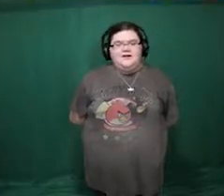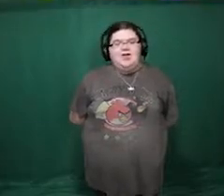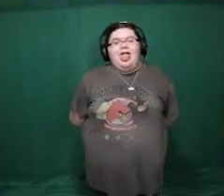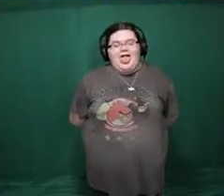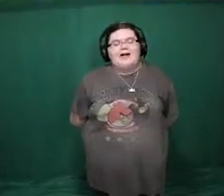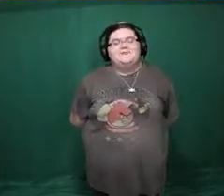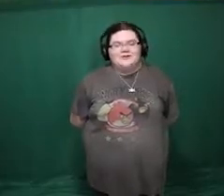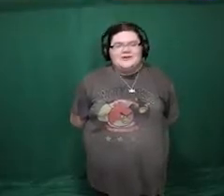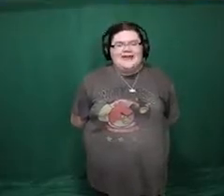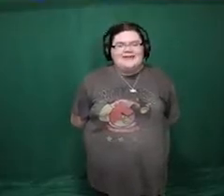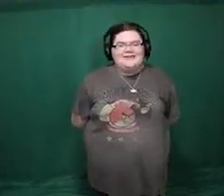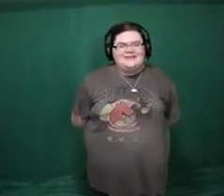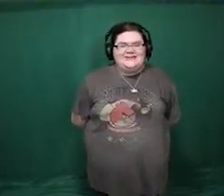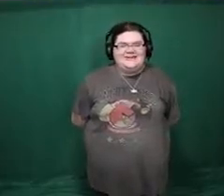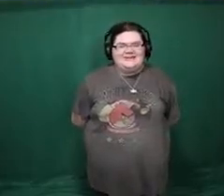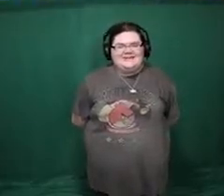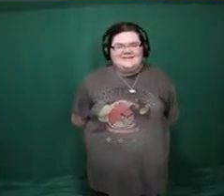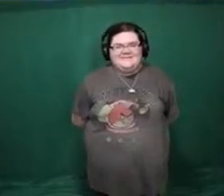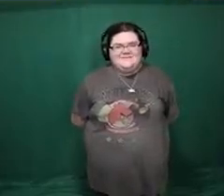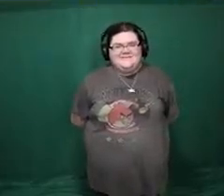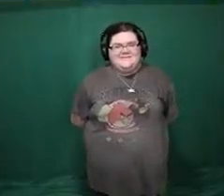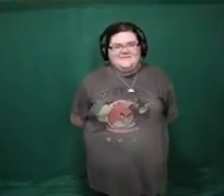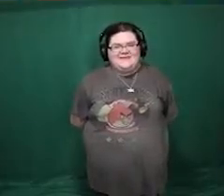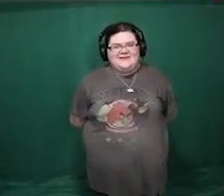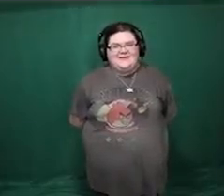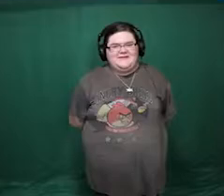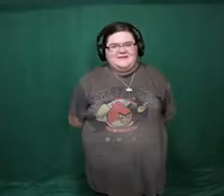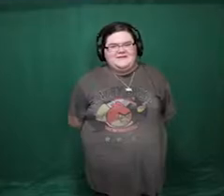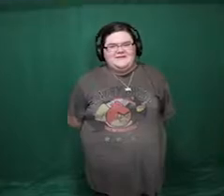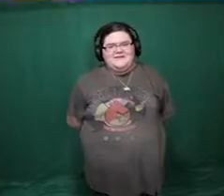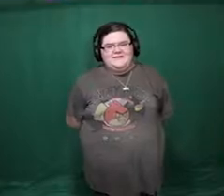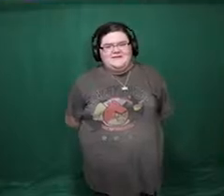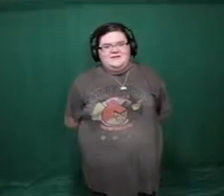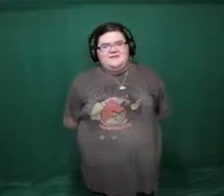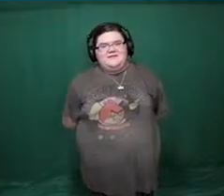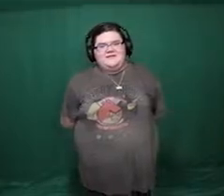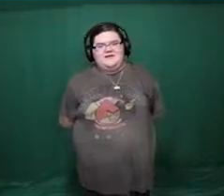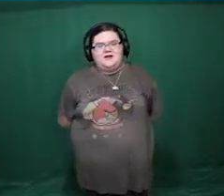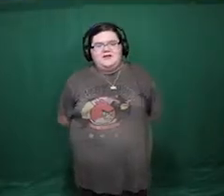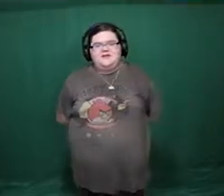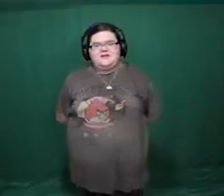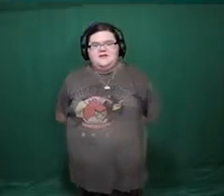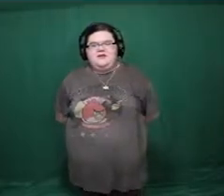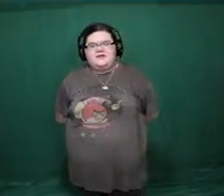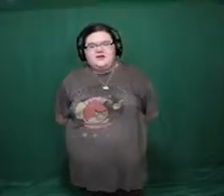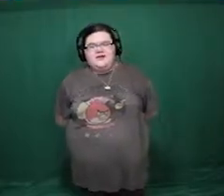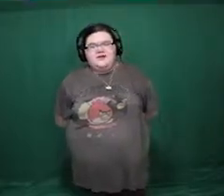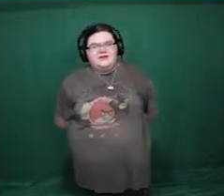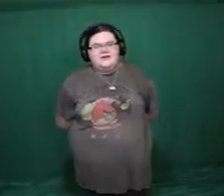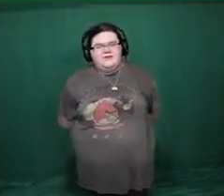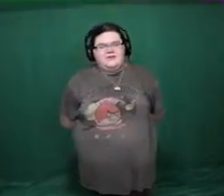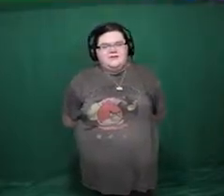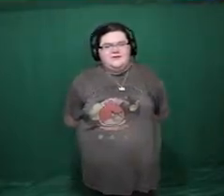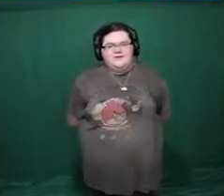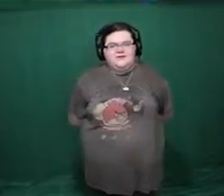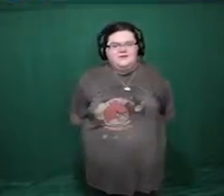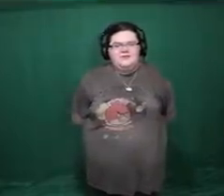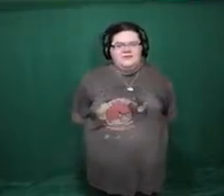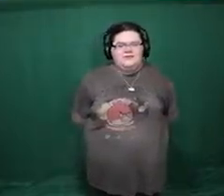god. More oh, sense. Bro, right, that's what we like to hear. Let's go. That's positive energy. Let's go. Energy. Get out of the